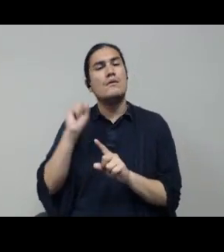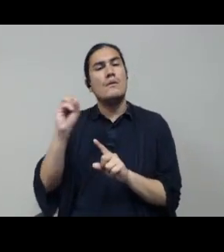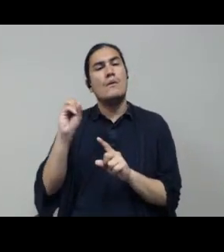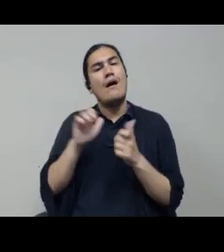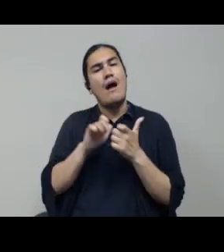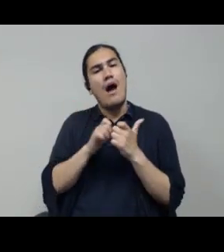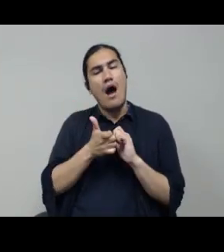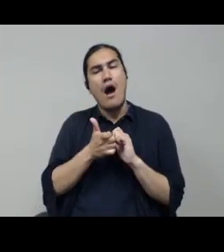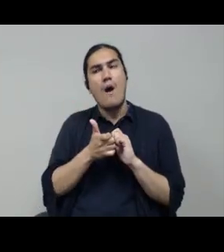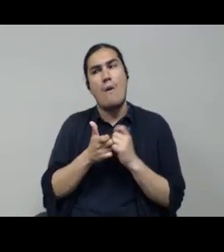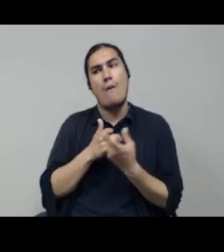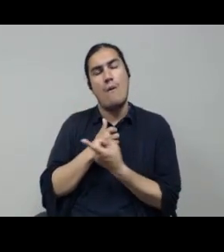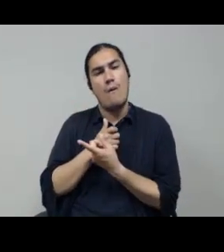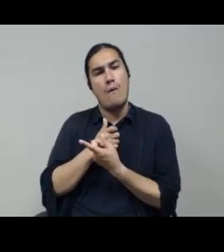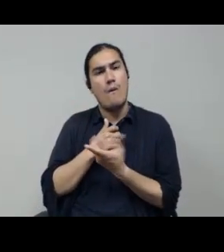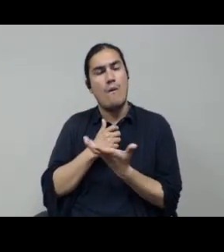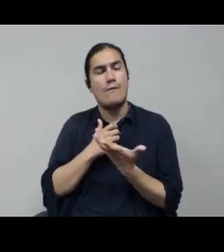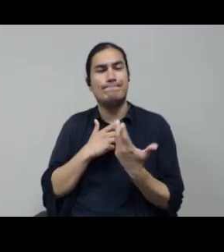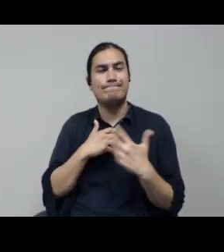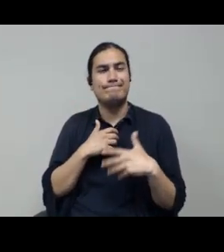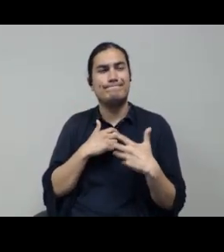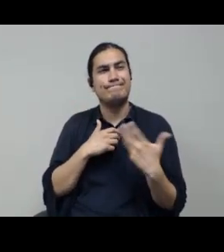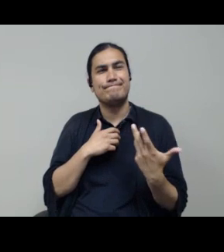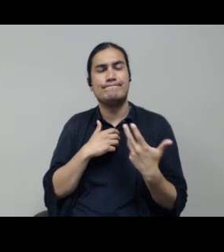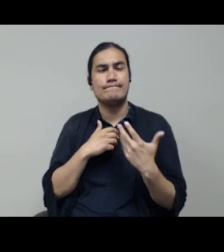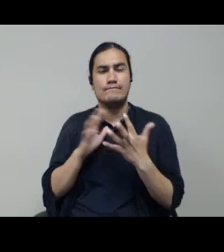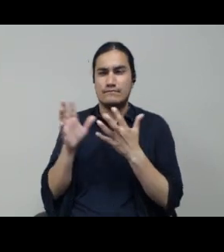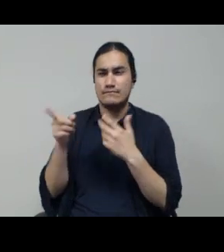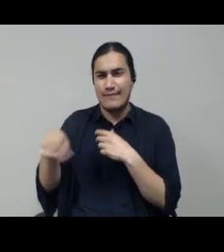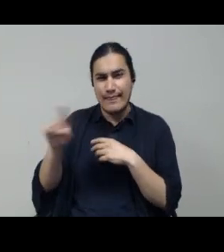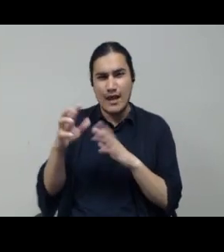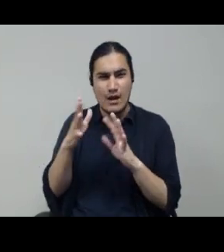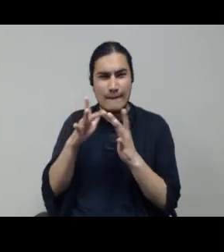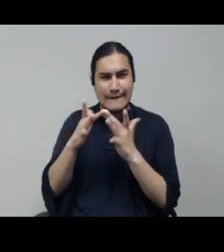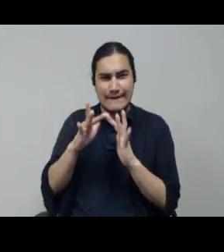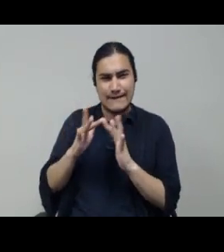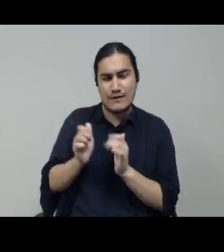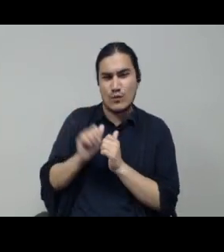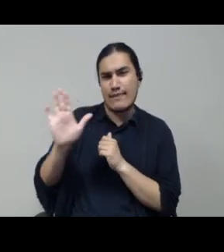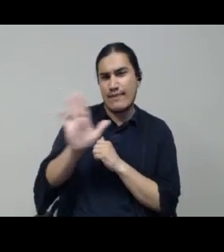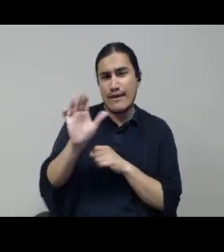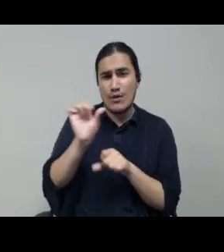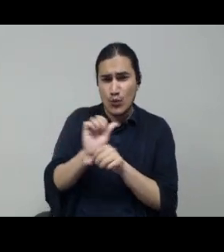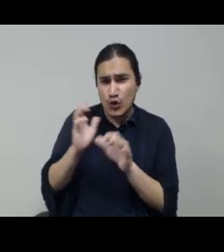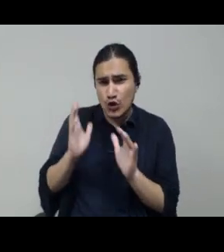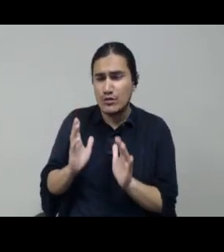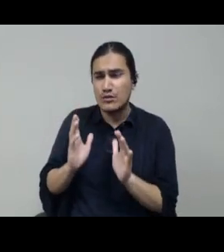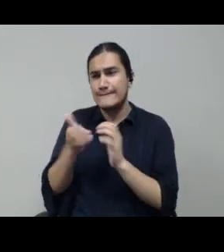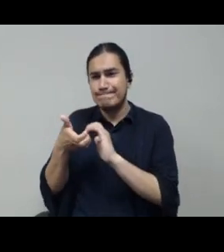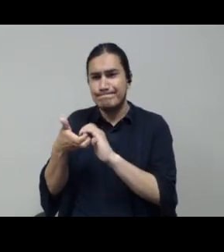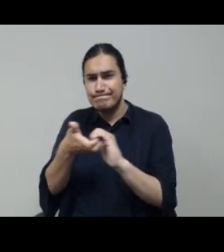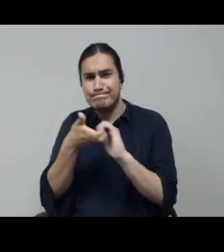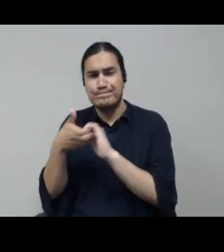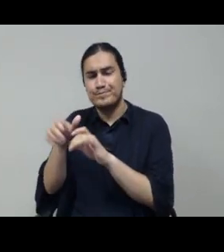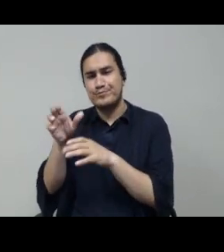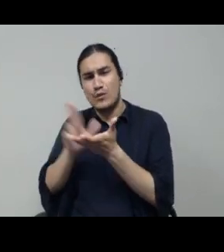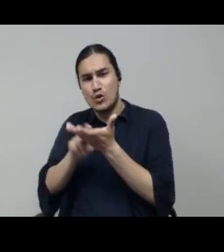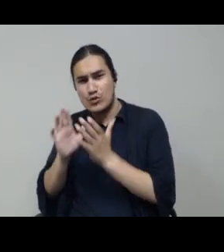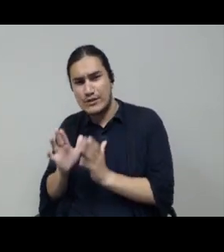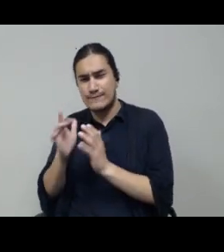how very connected they are with their fellow workers and contractors. So there's